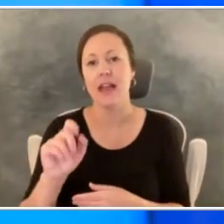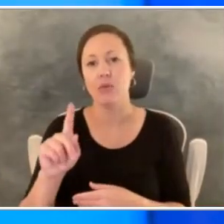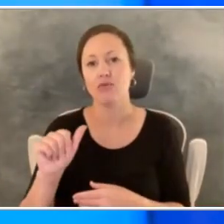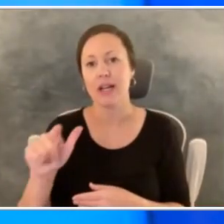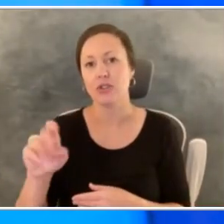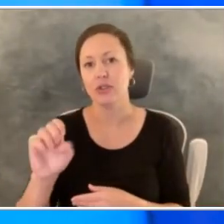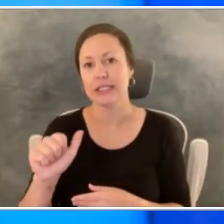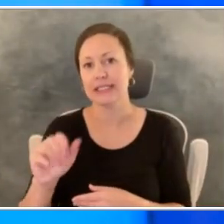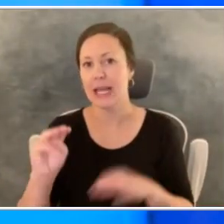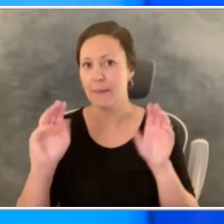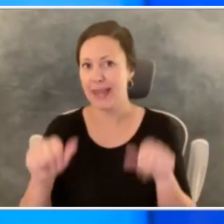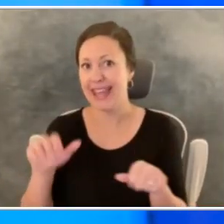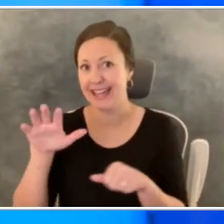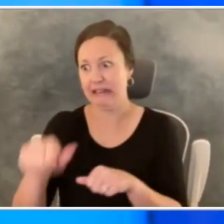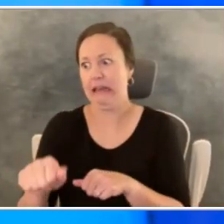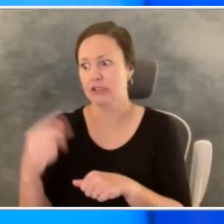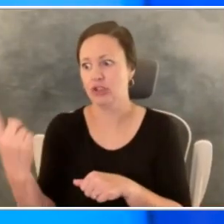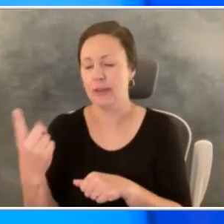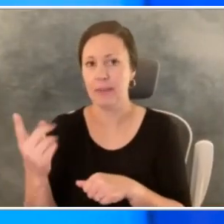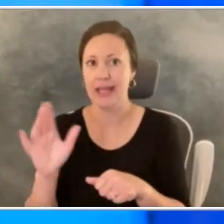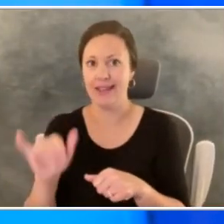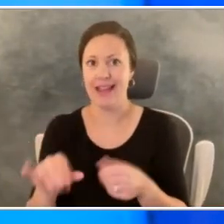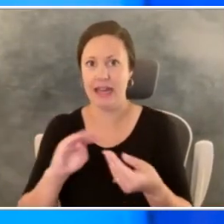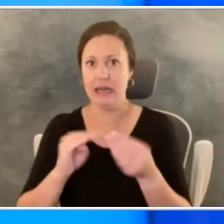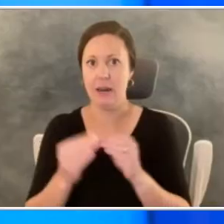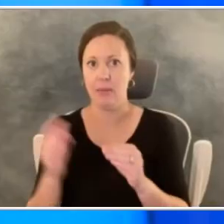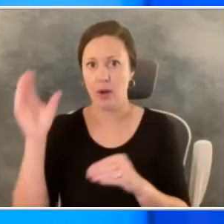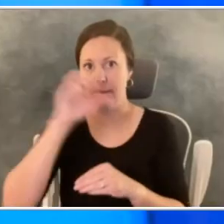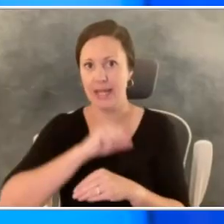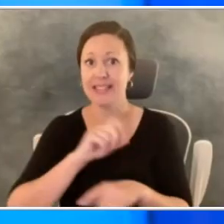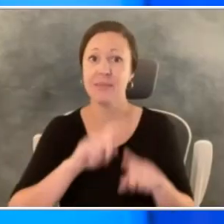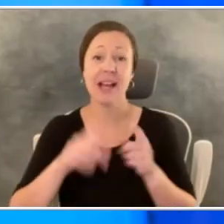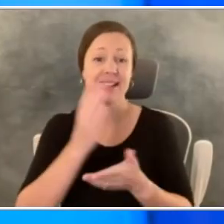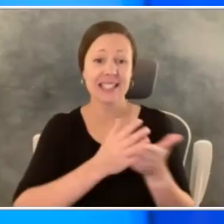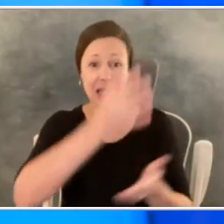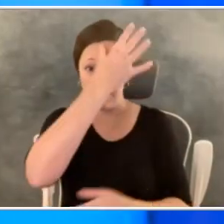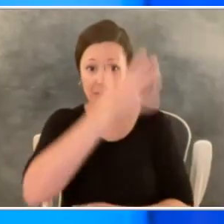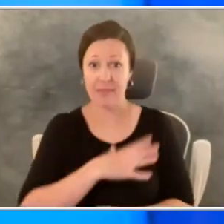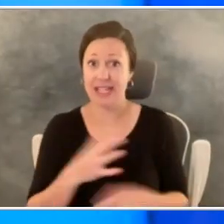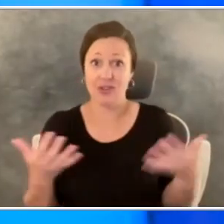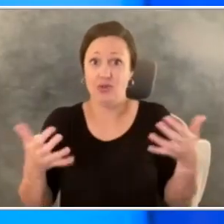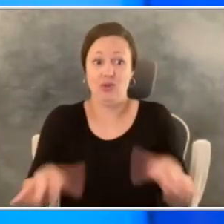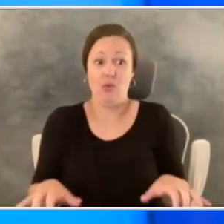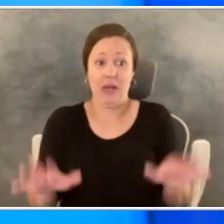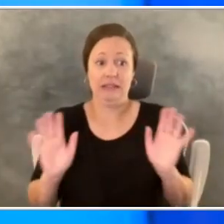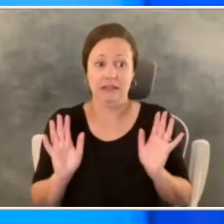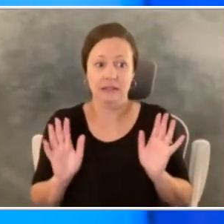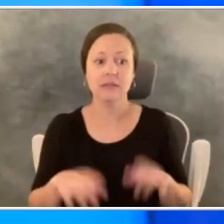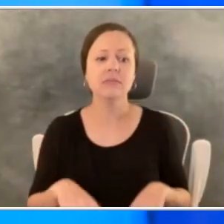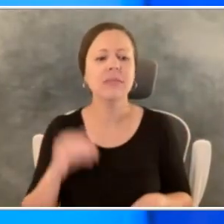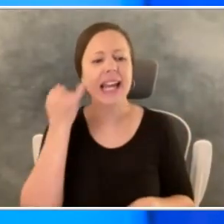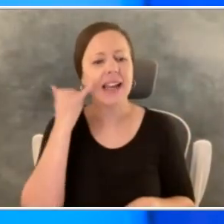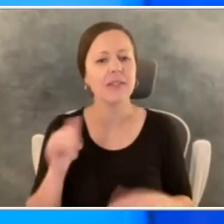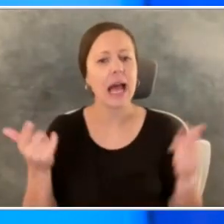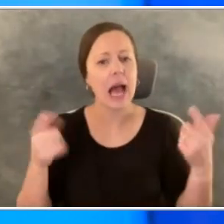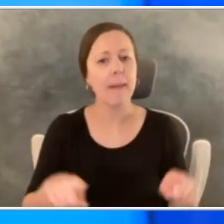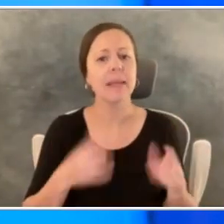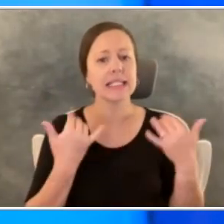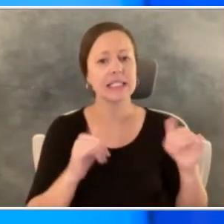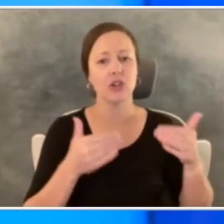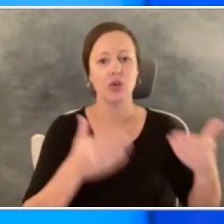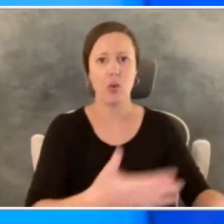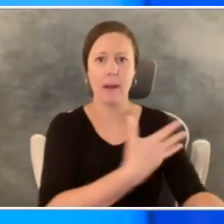say that some men are just uncomfortable having that exam. And if that's the case, still get a blood test, because that still catches